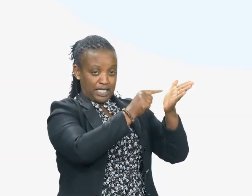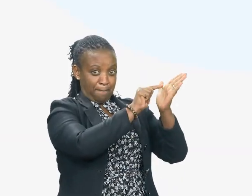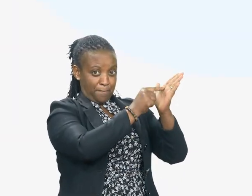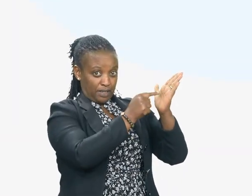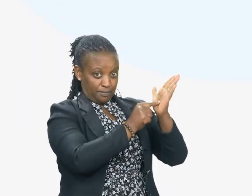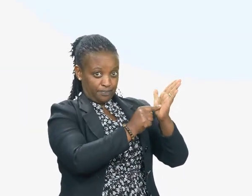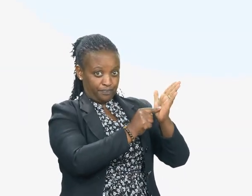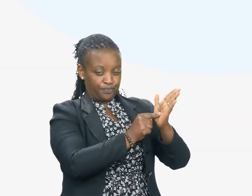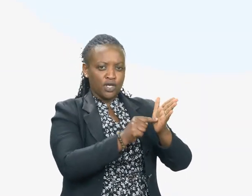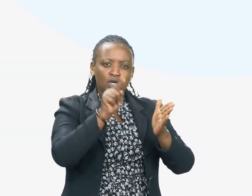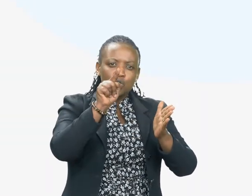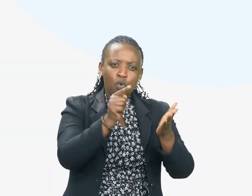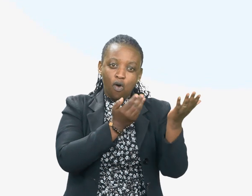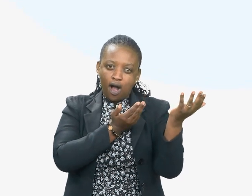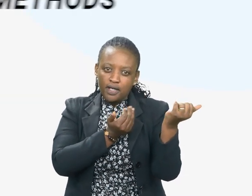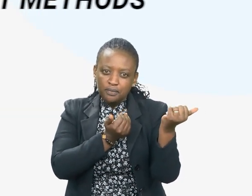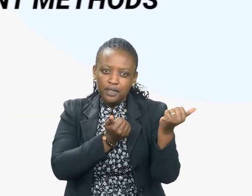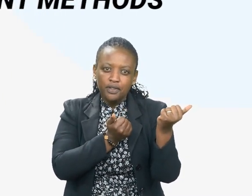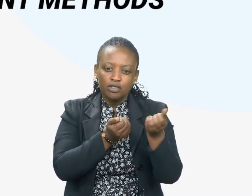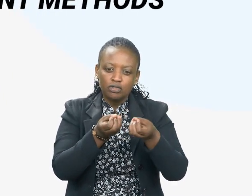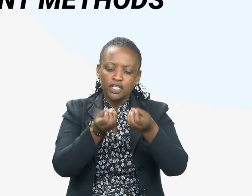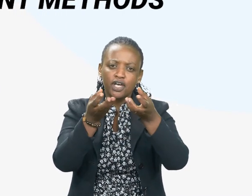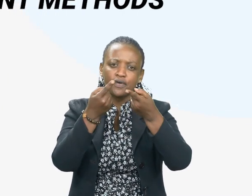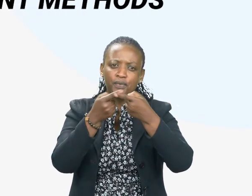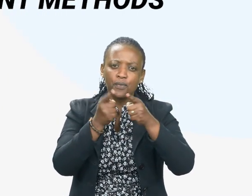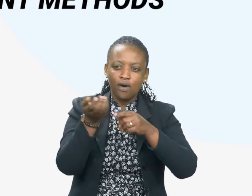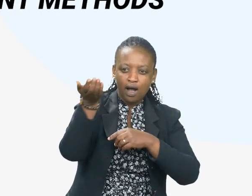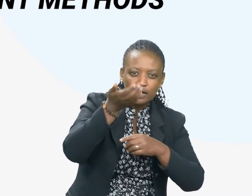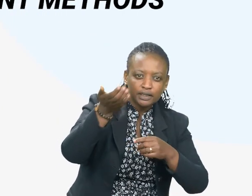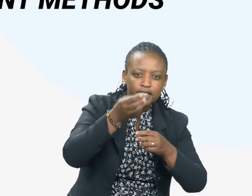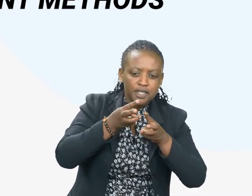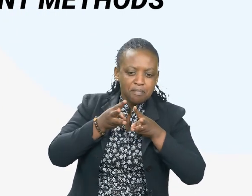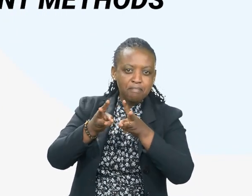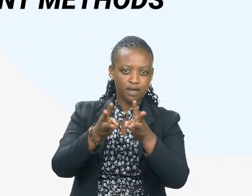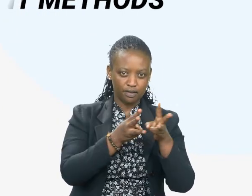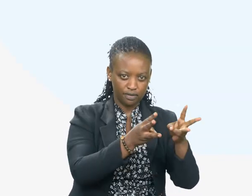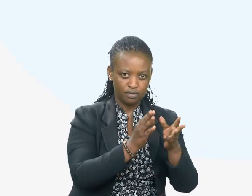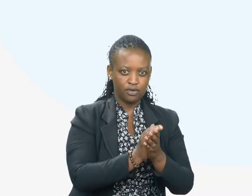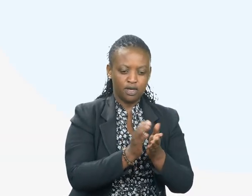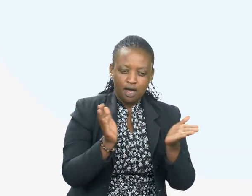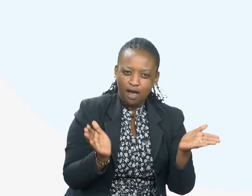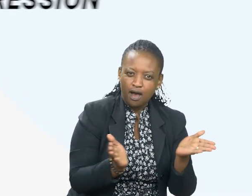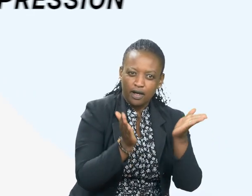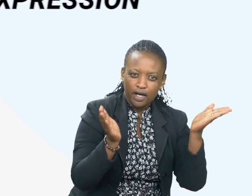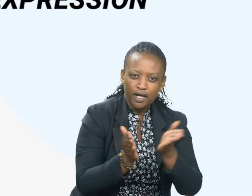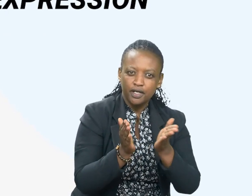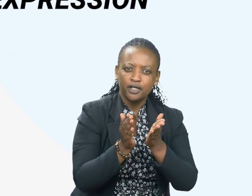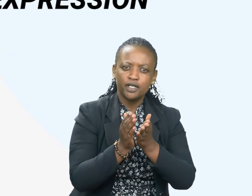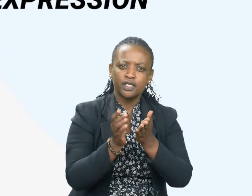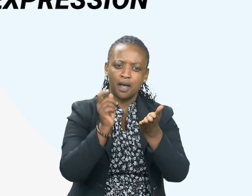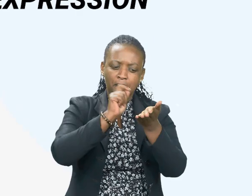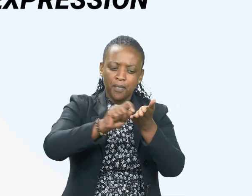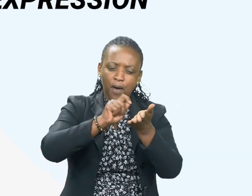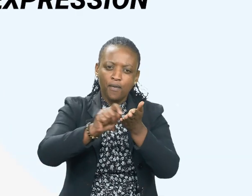To apply this principle, you are expected to offer diverse assessment methods,